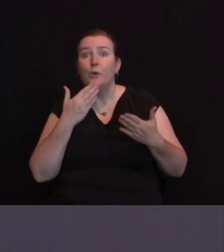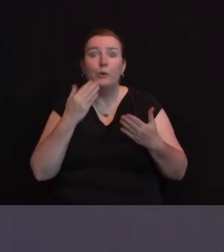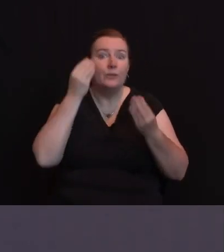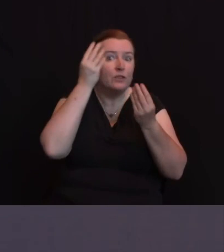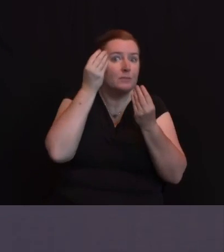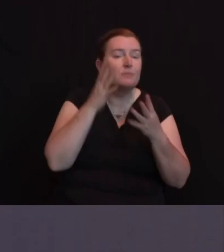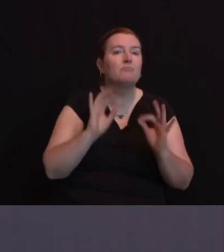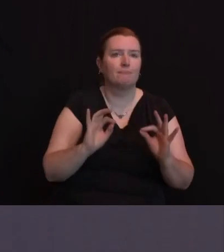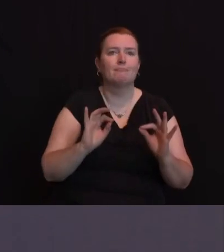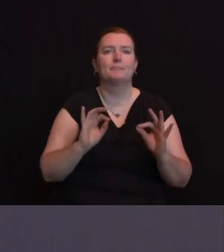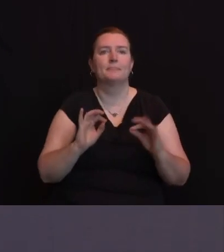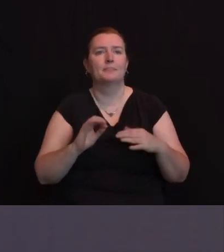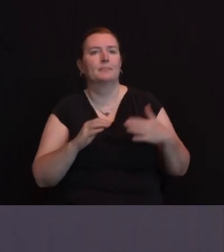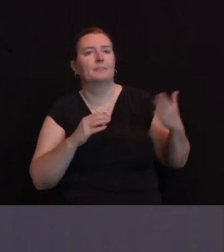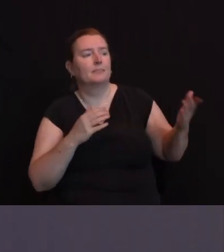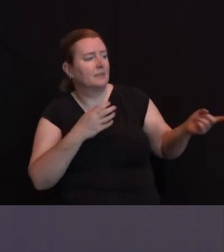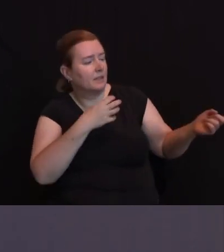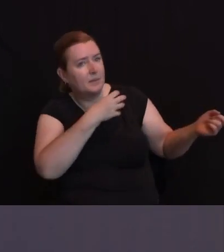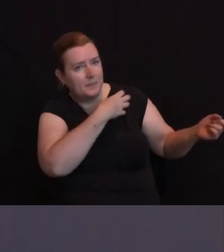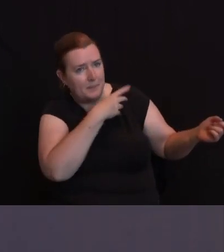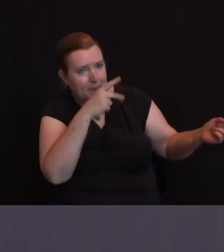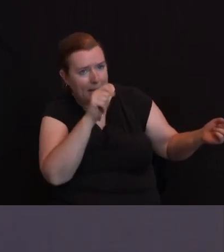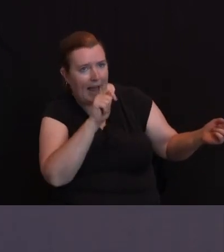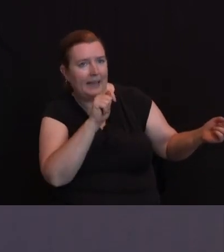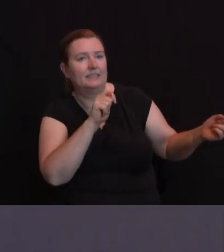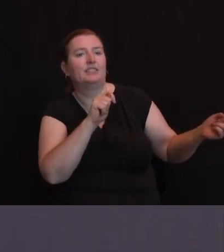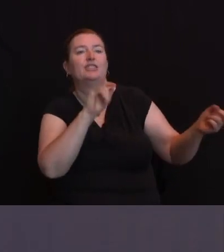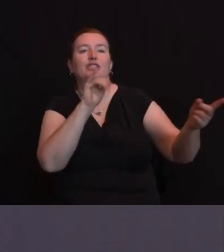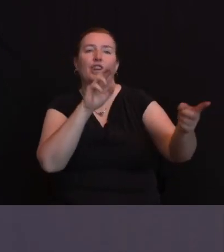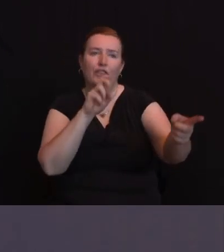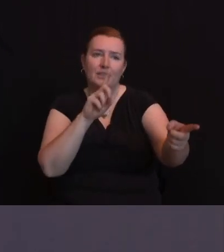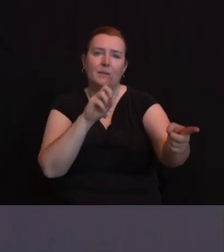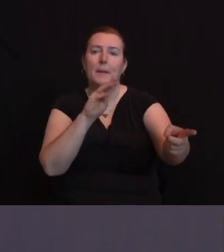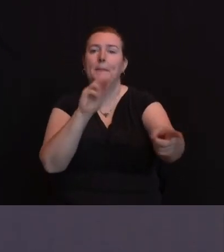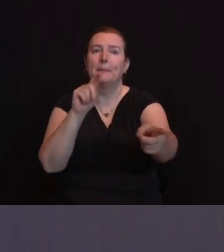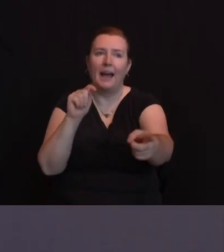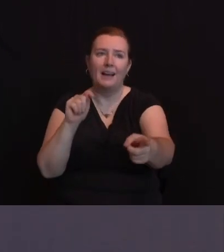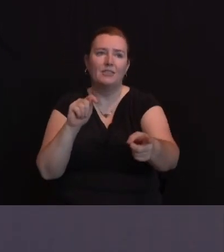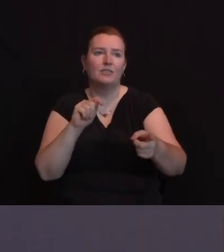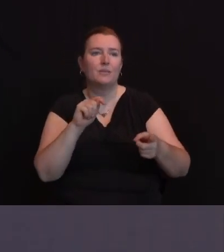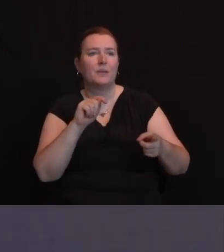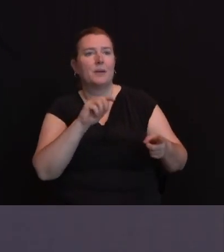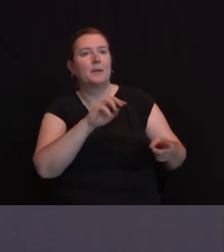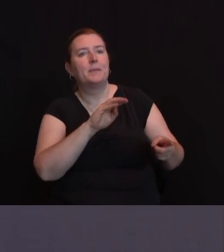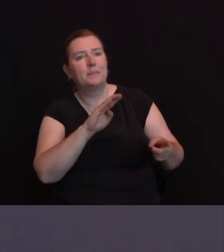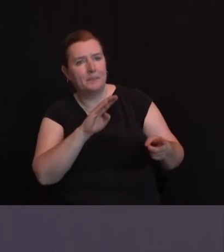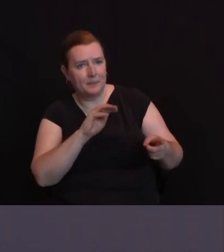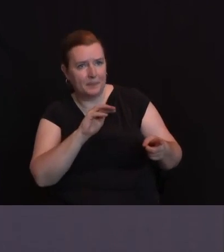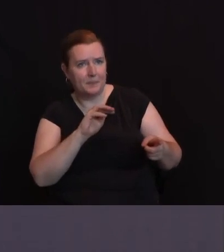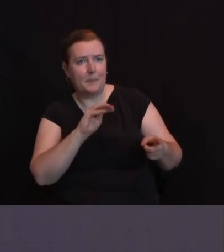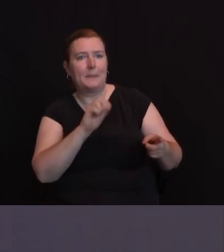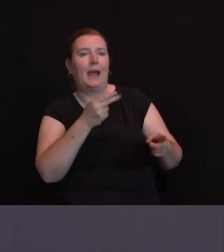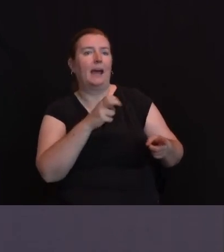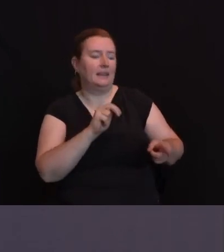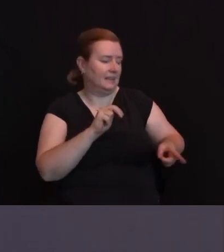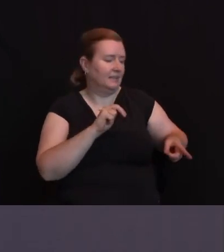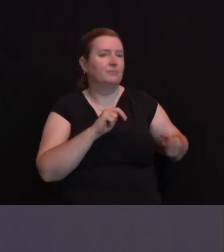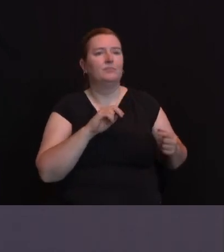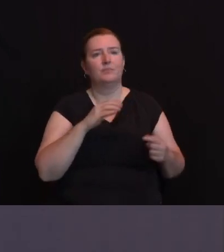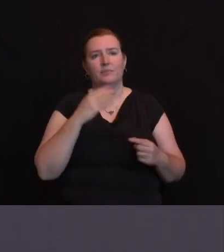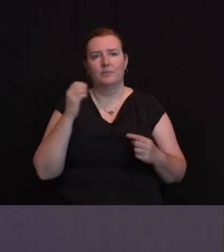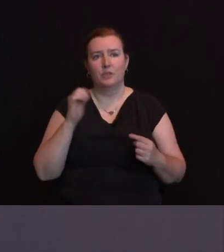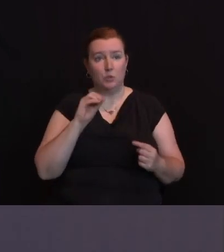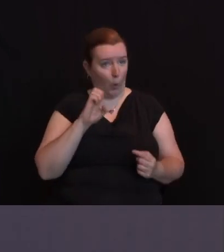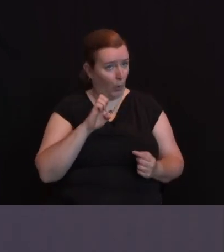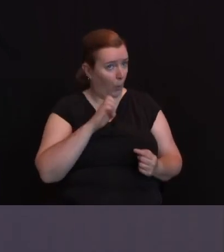always, Jared, Matt, Mahen, and the whole team will be back with you at 1 o'clock on Friday, virtual tomorrow. And Joe, a particular treat